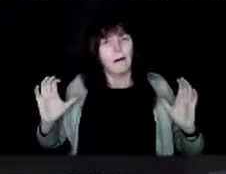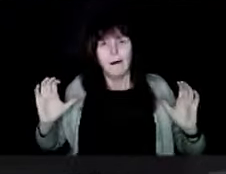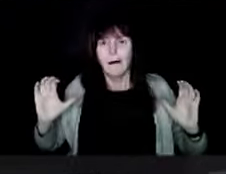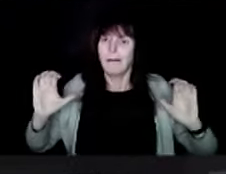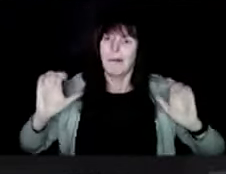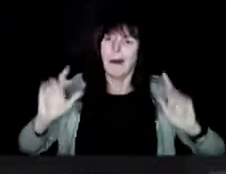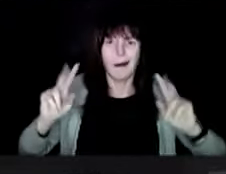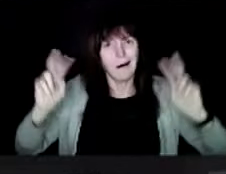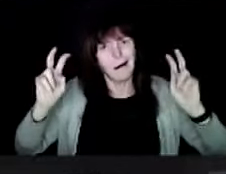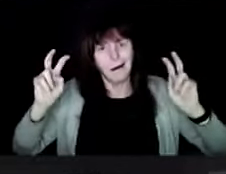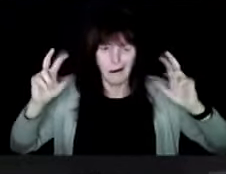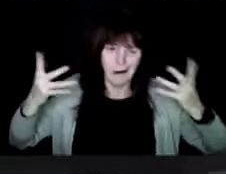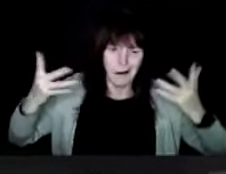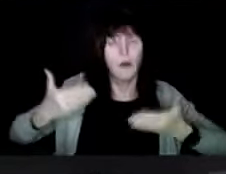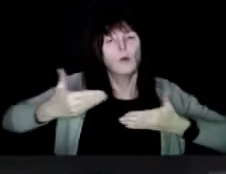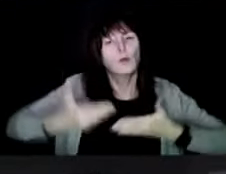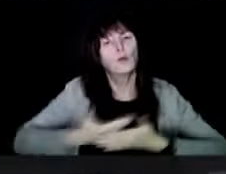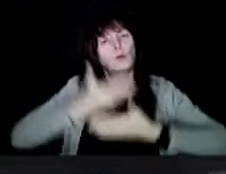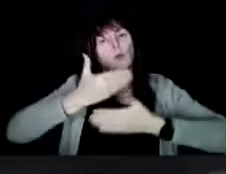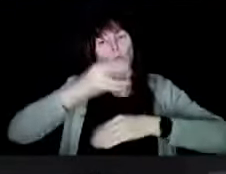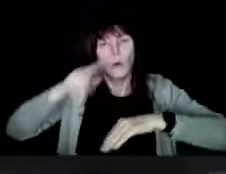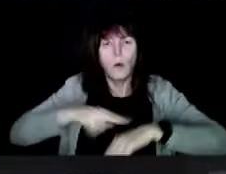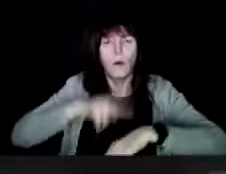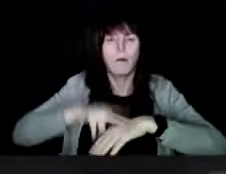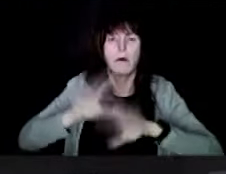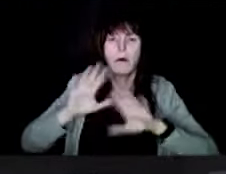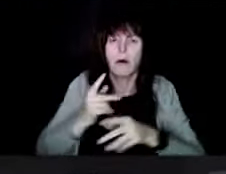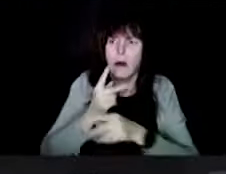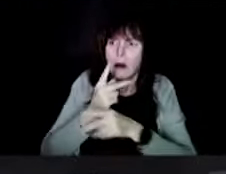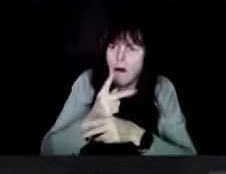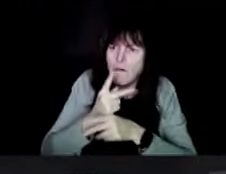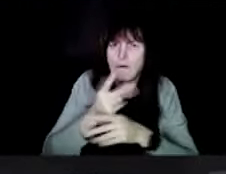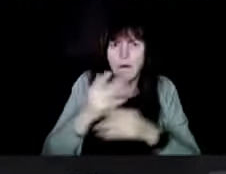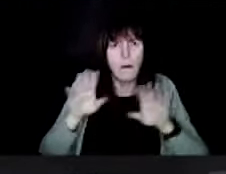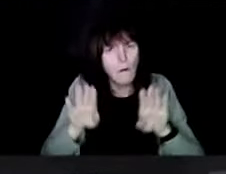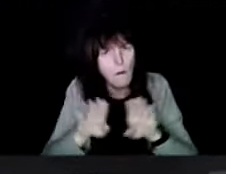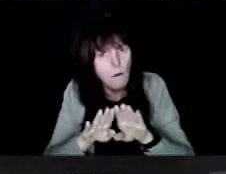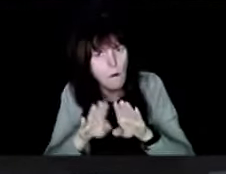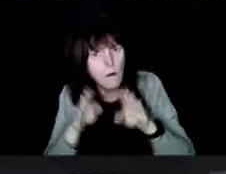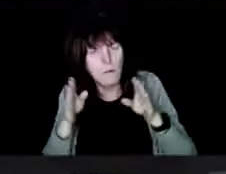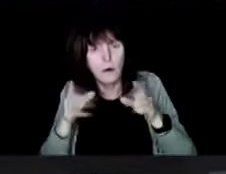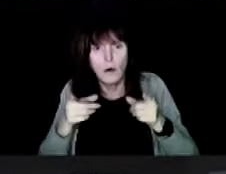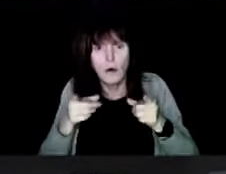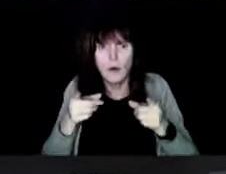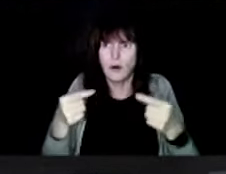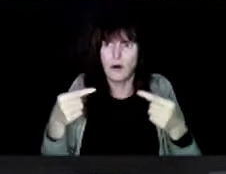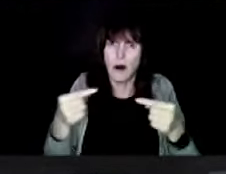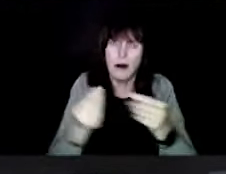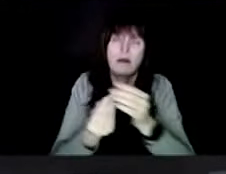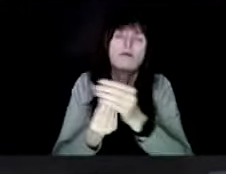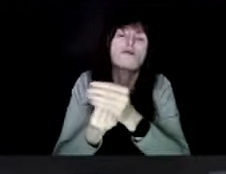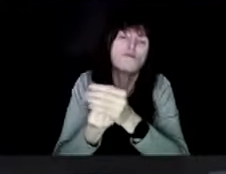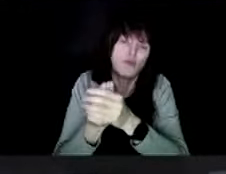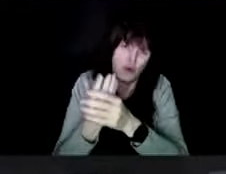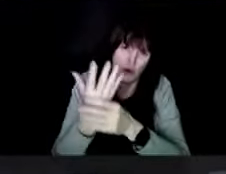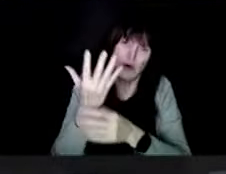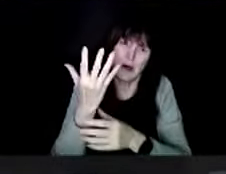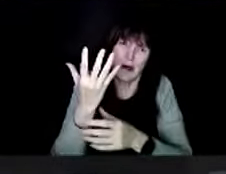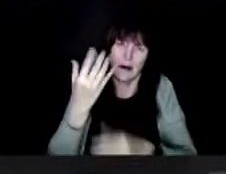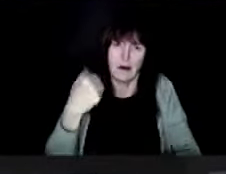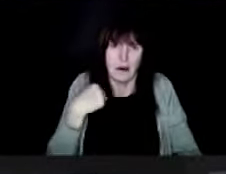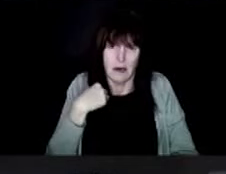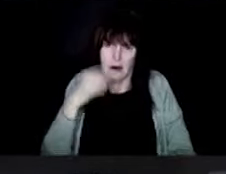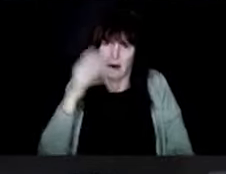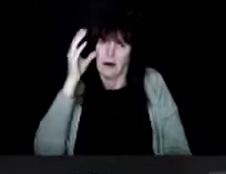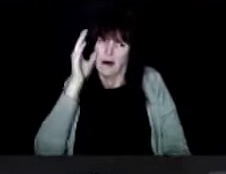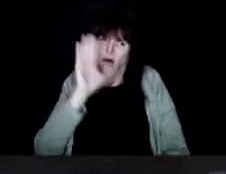graded and cautious reopening heading into the spring. But I hear their sentiment. I understand their concerns. And